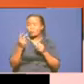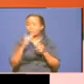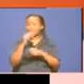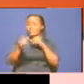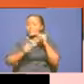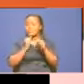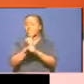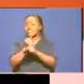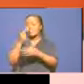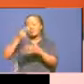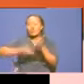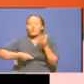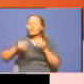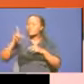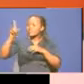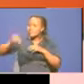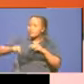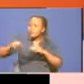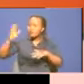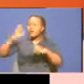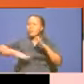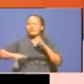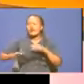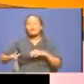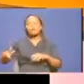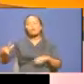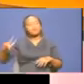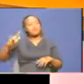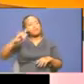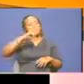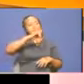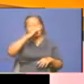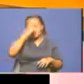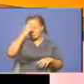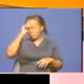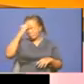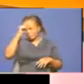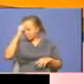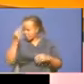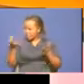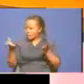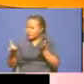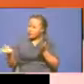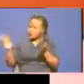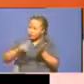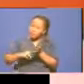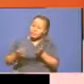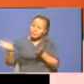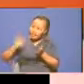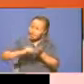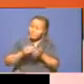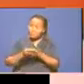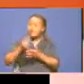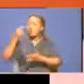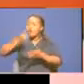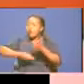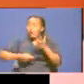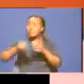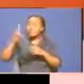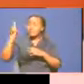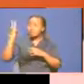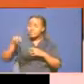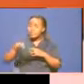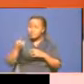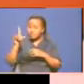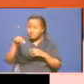going abroad. It's much cheaper than going abroad. Yeah. Just repeat that so that I make sure I got you right. The cost is much cheaper when you do the transplants here